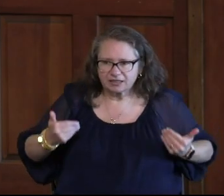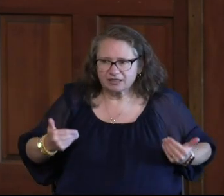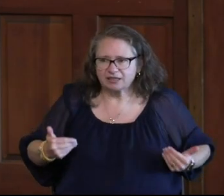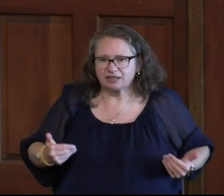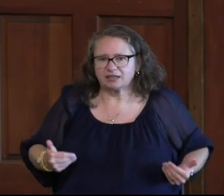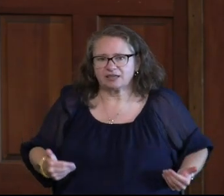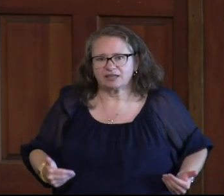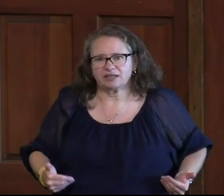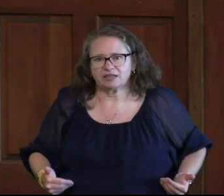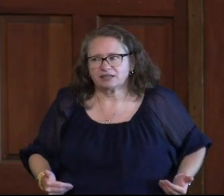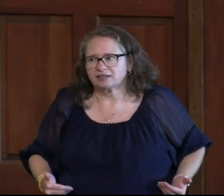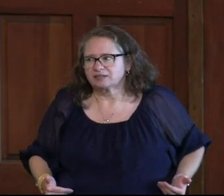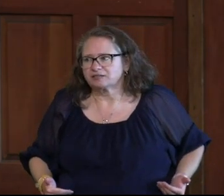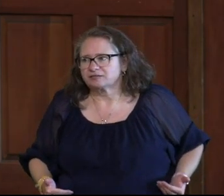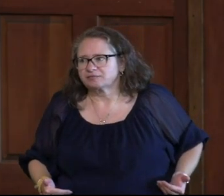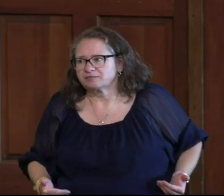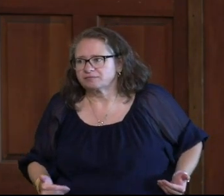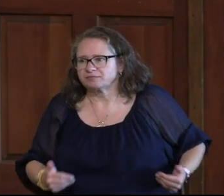me